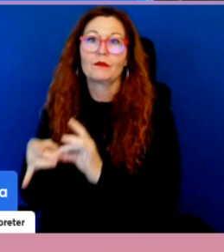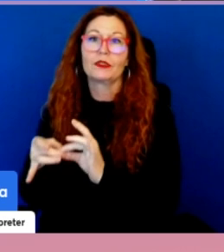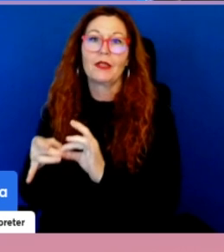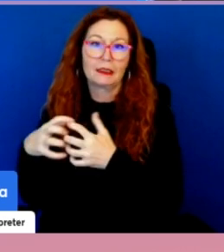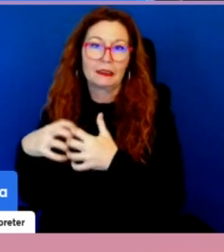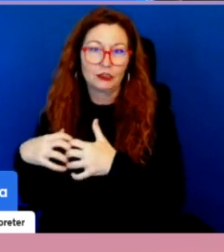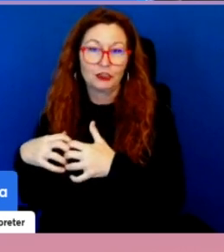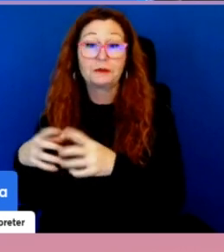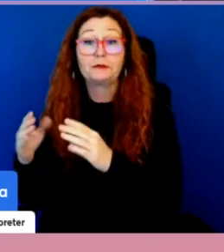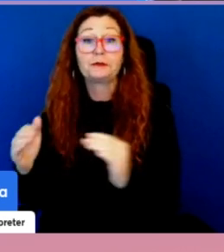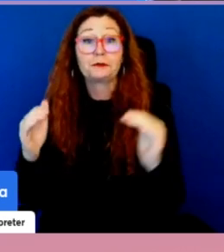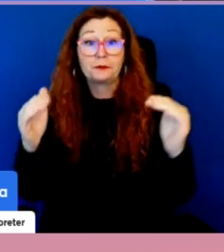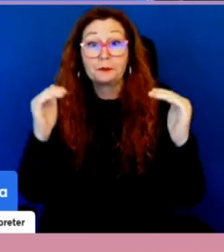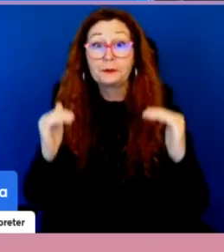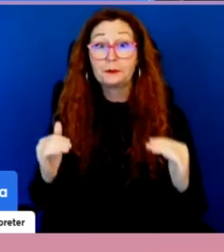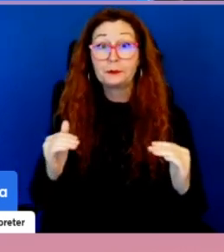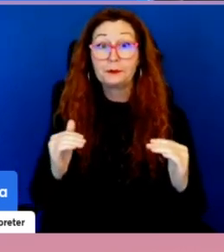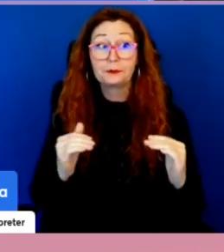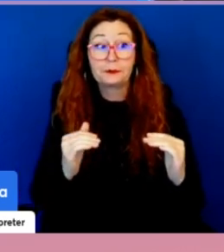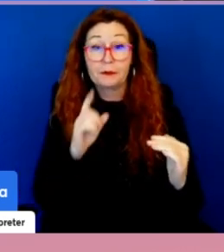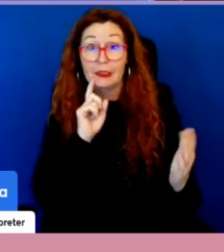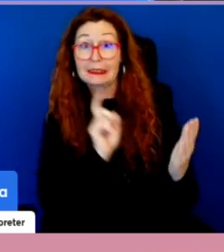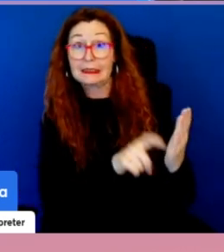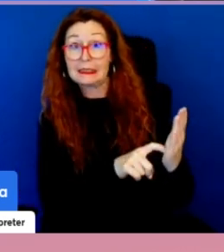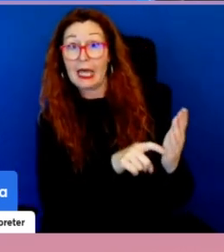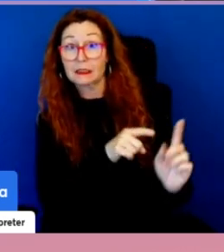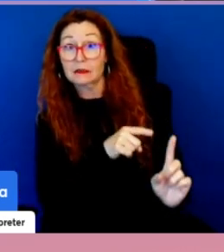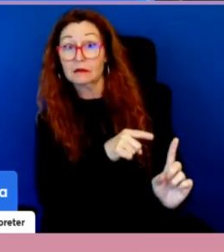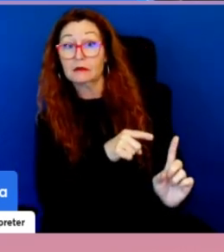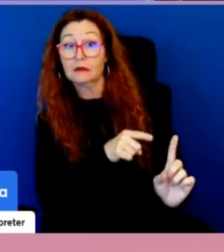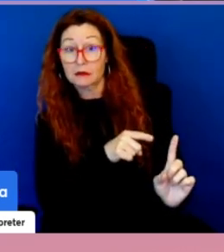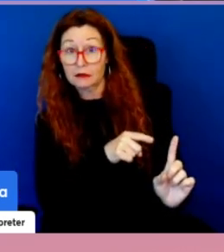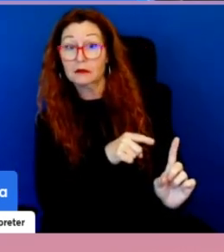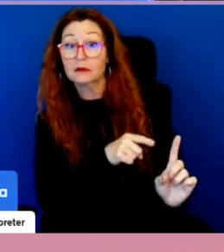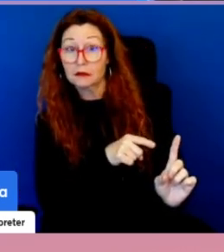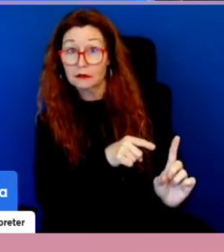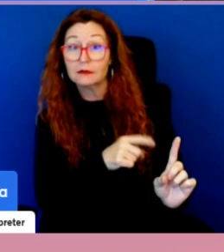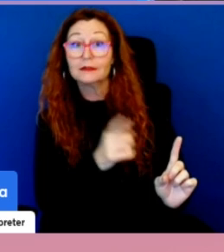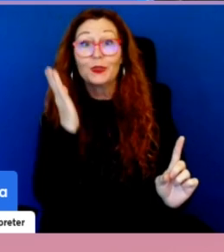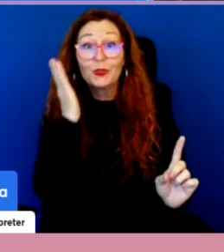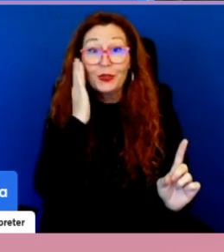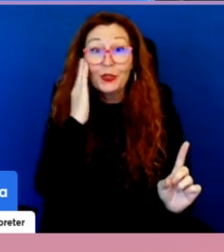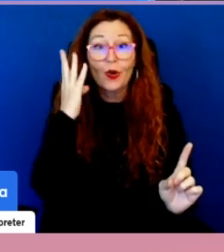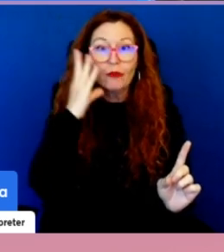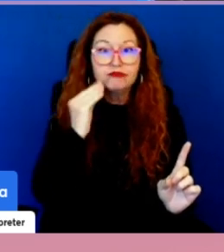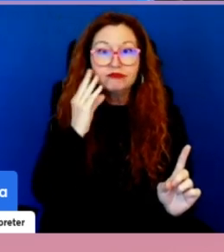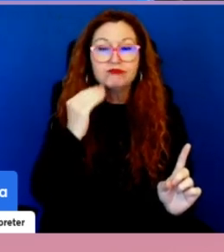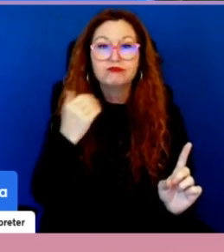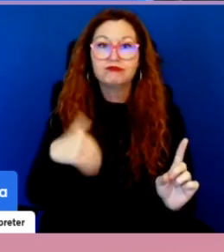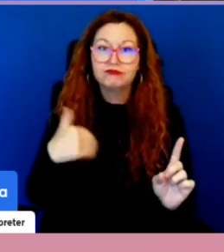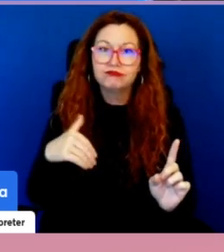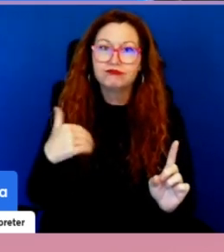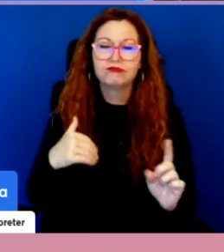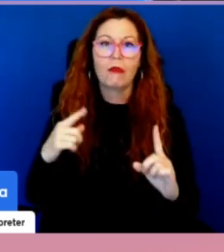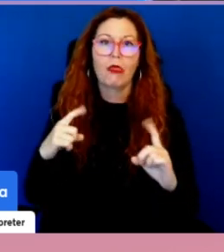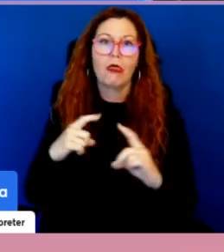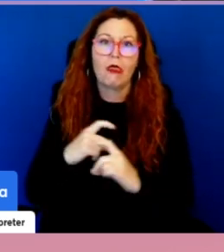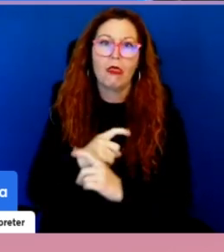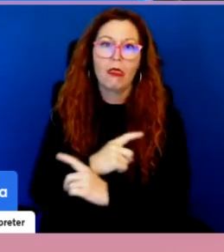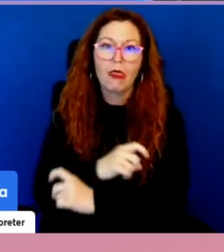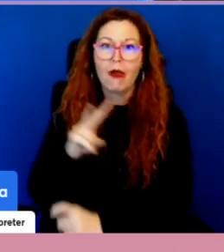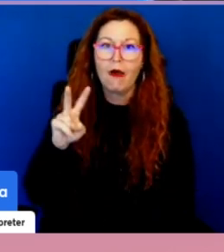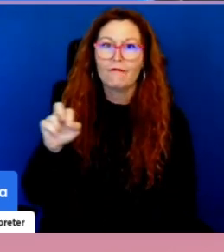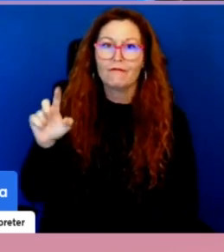Under detect, Uh, we know and we've experienced how comprehensive the Vault audit log is. We can get all that